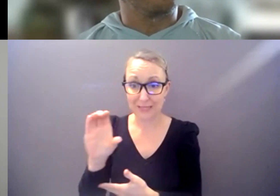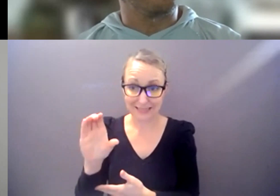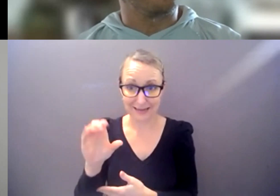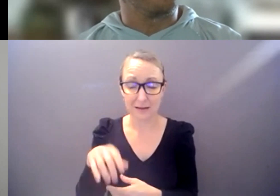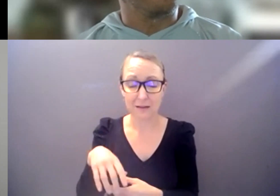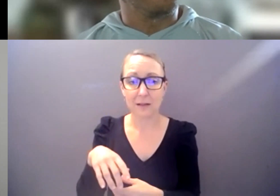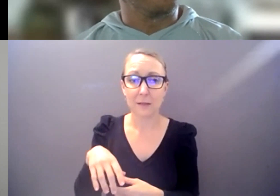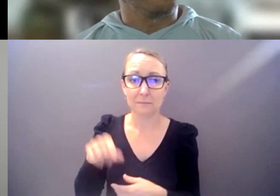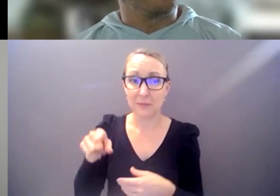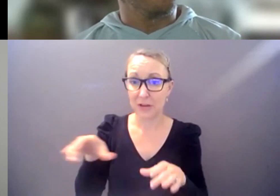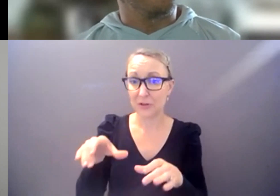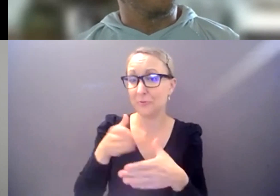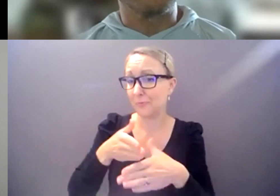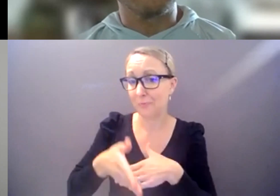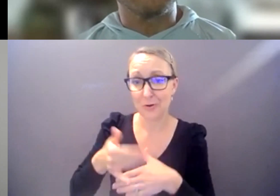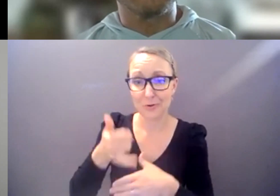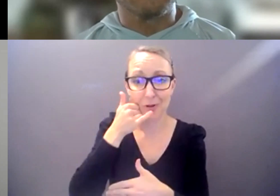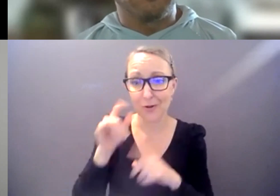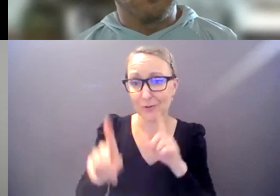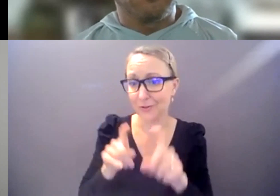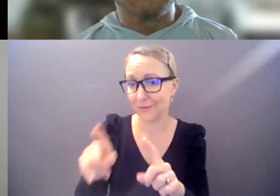do post-call surveys.